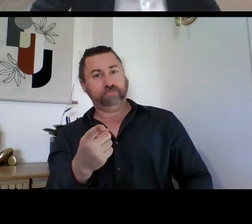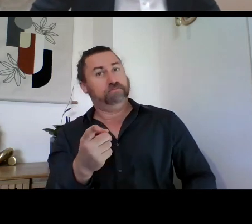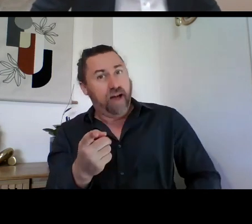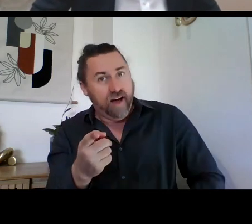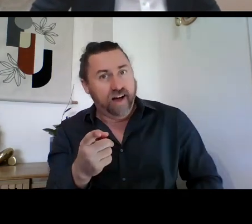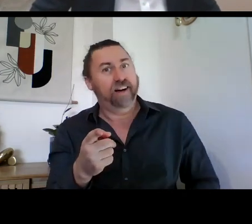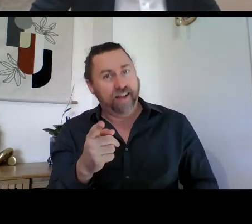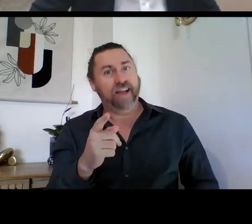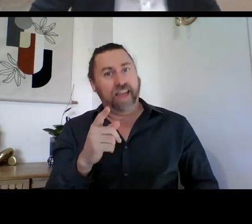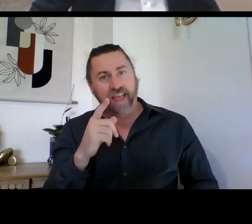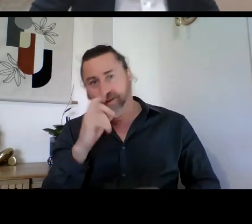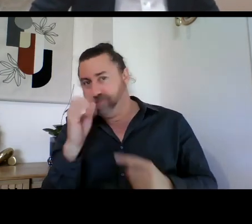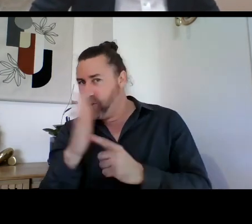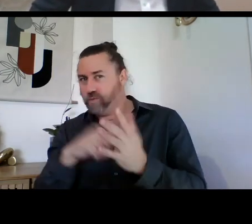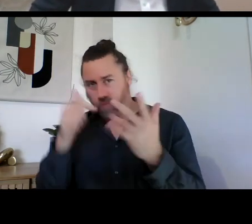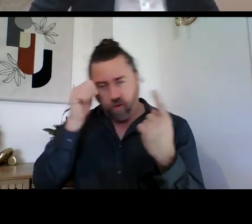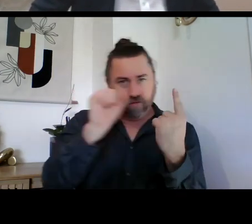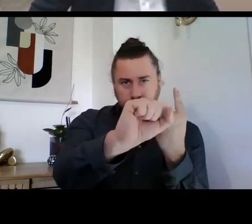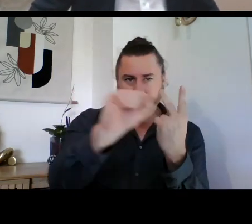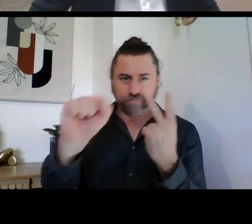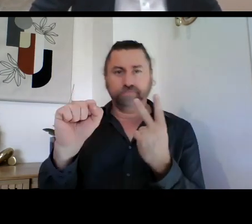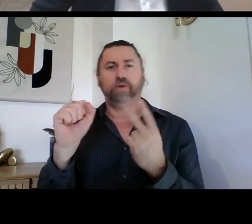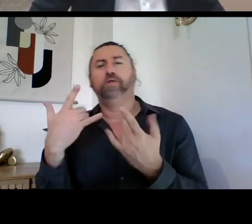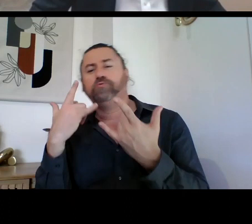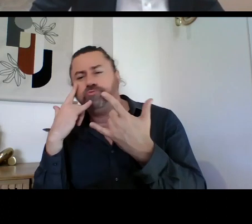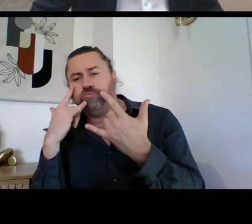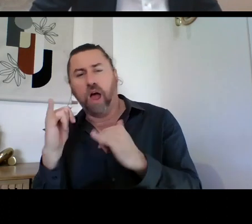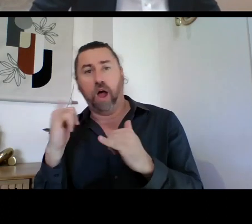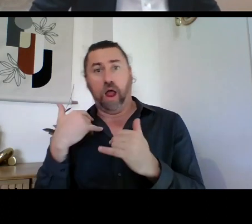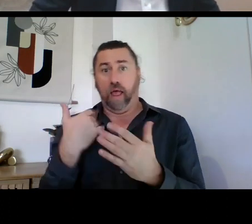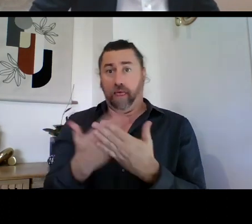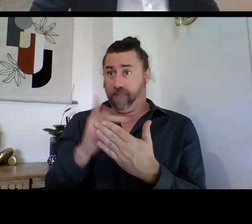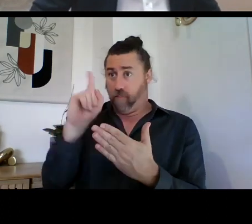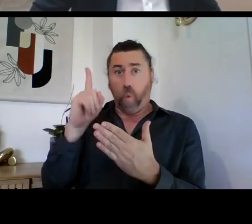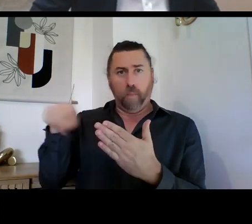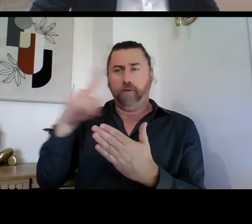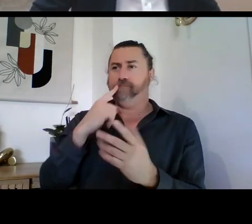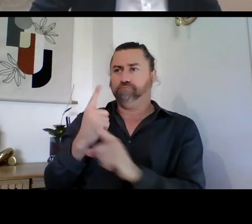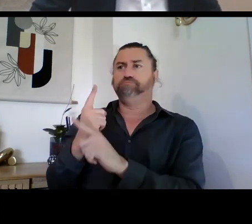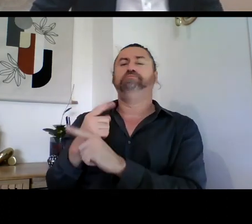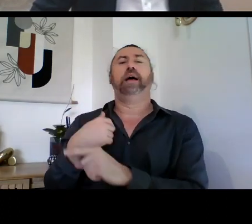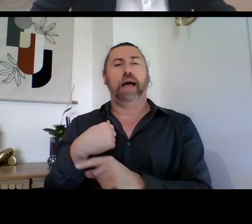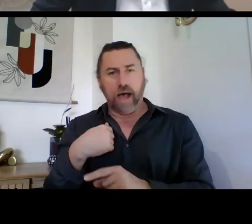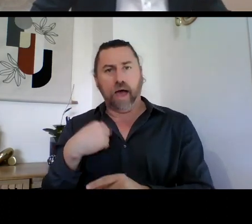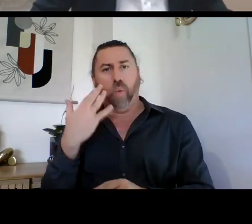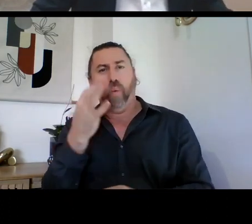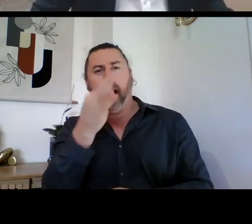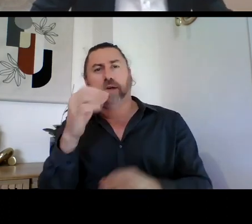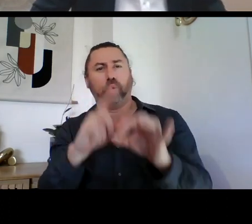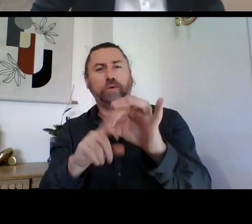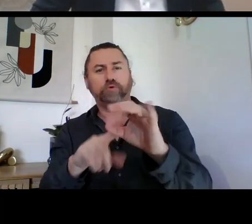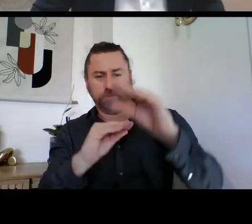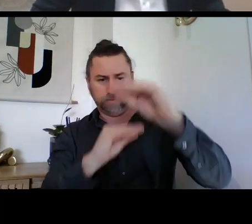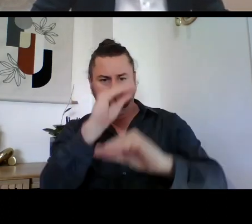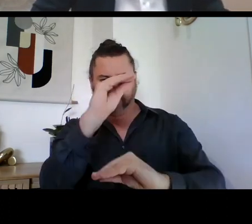different sections. And we have already had some feedback from the trial we're running at the moment about changing the default order of questions, and in